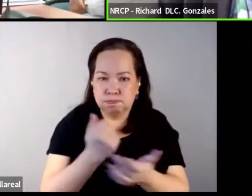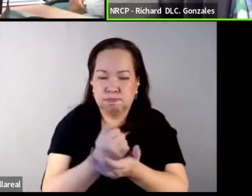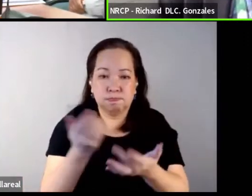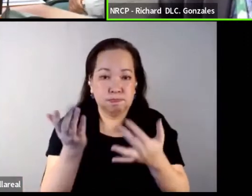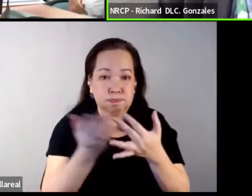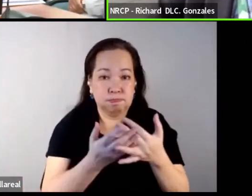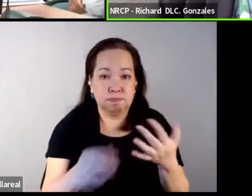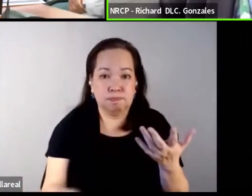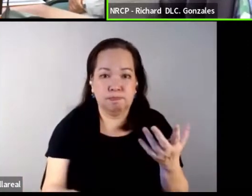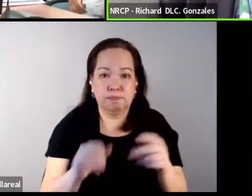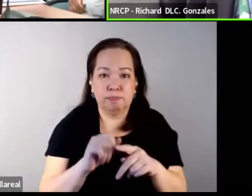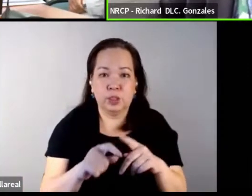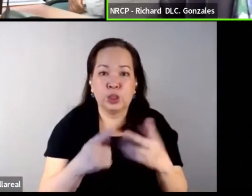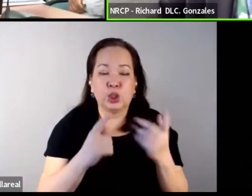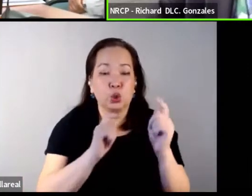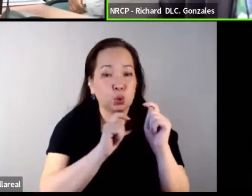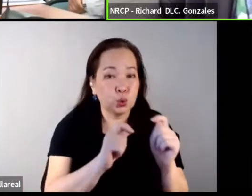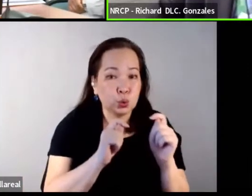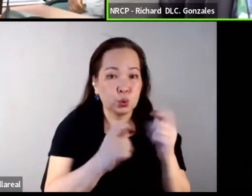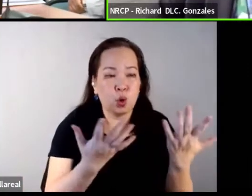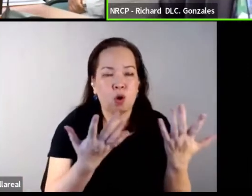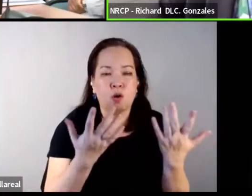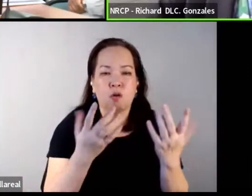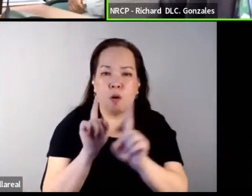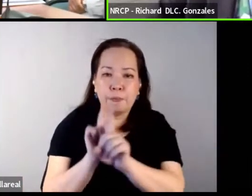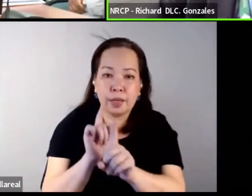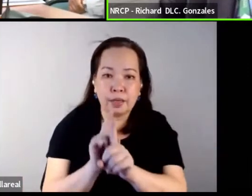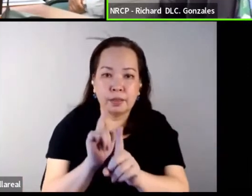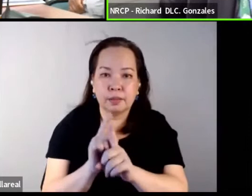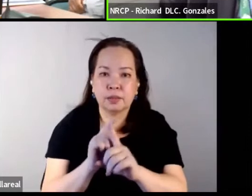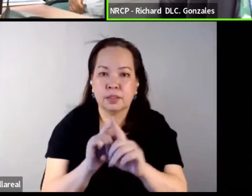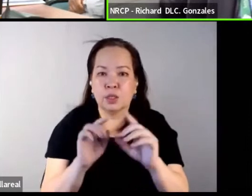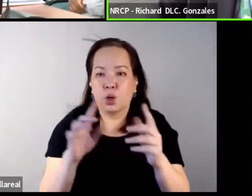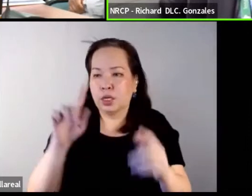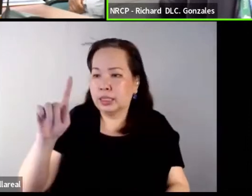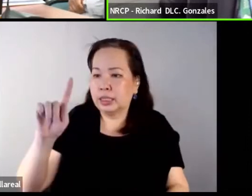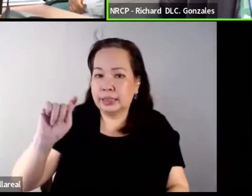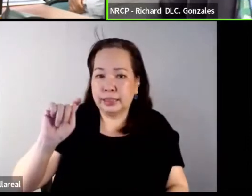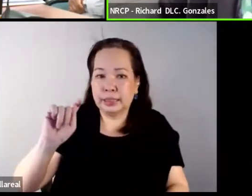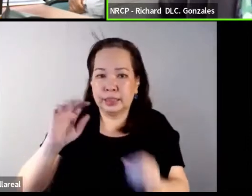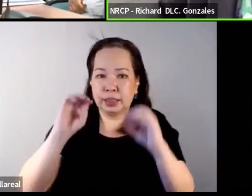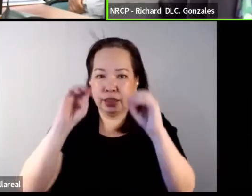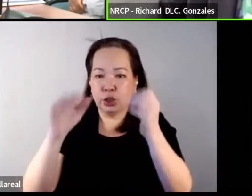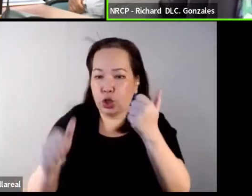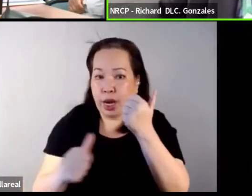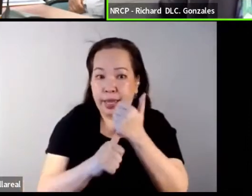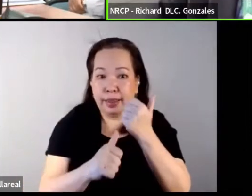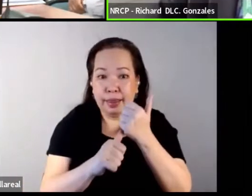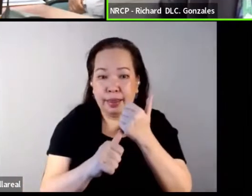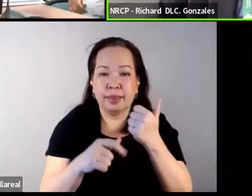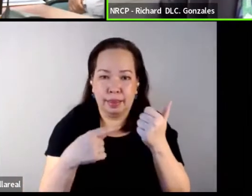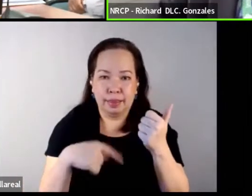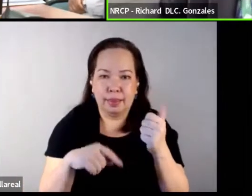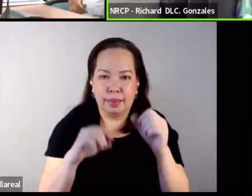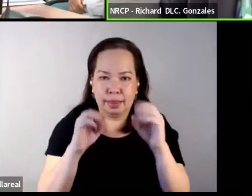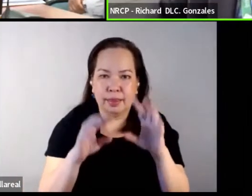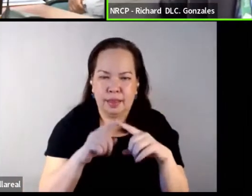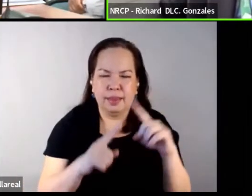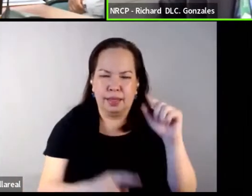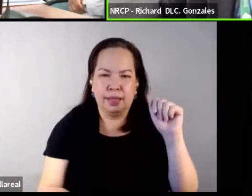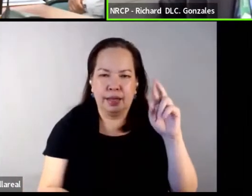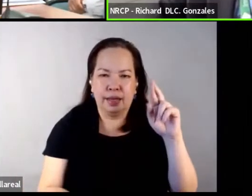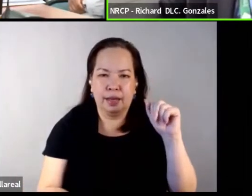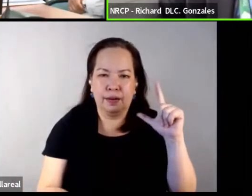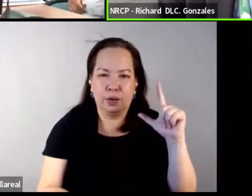which includes individual tutoring and mentoring and employing teaching assistants for smaller groups. Okay, and this is what the ARAL, I think this is